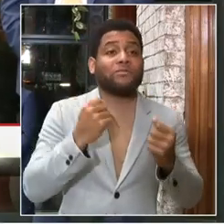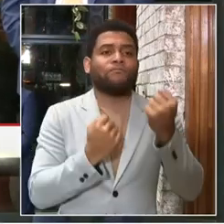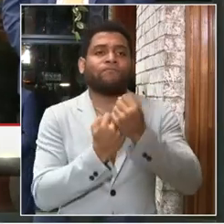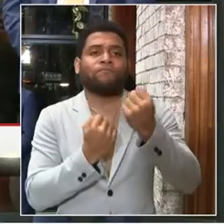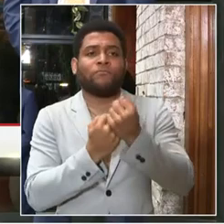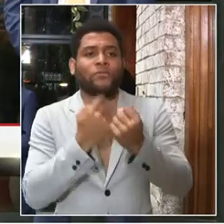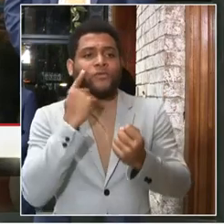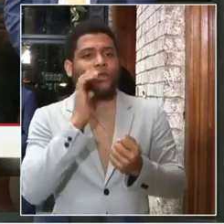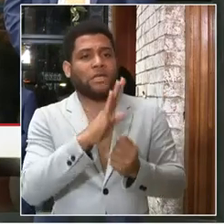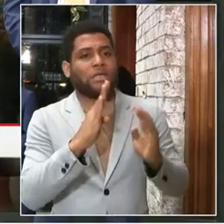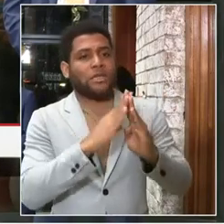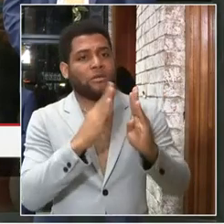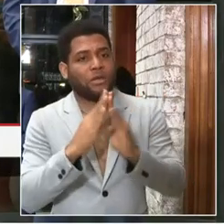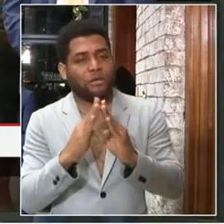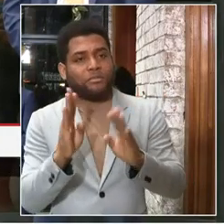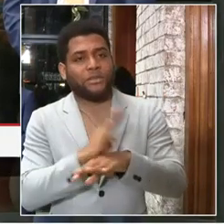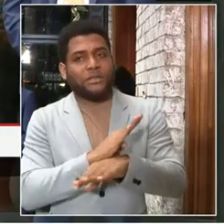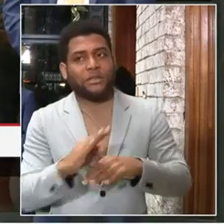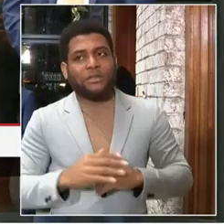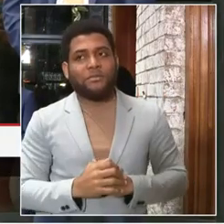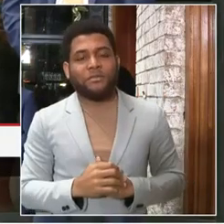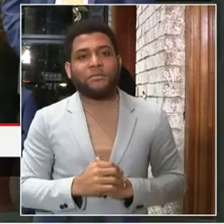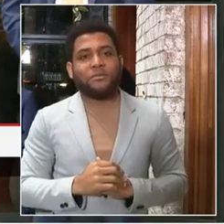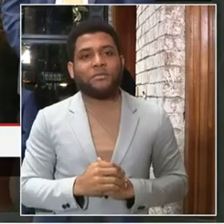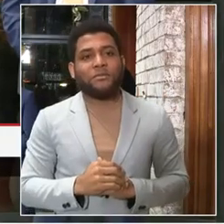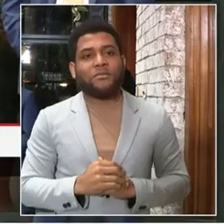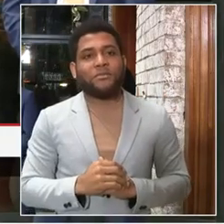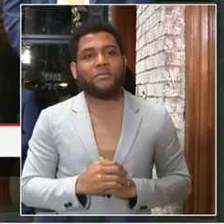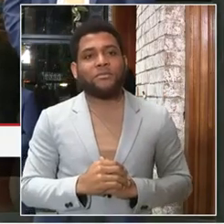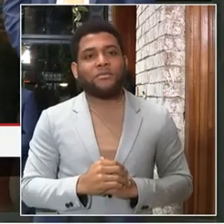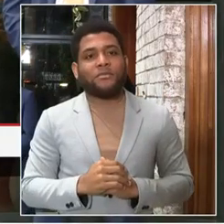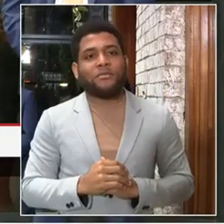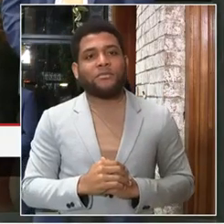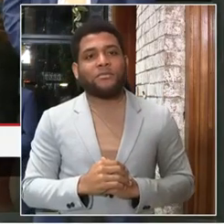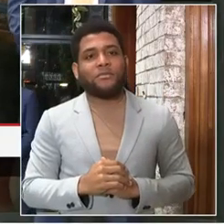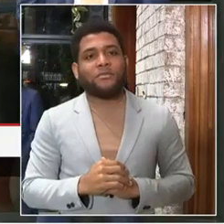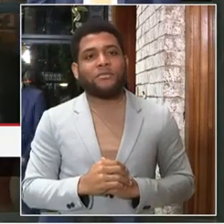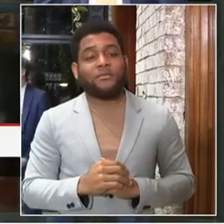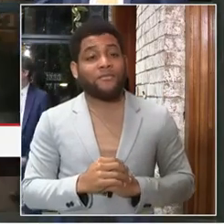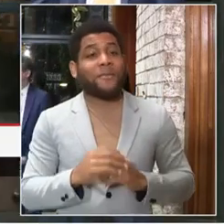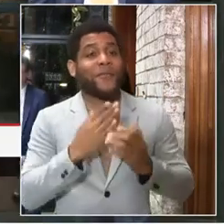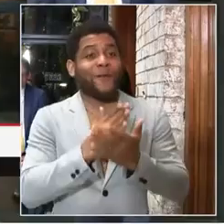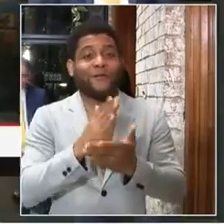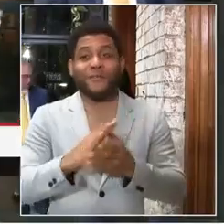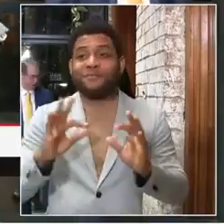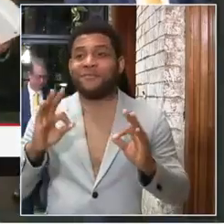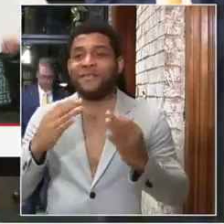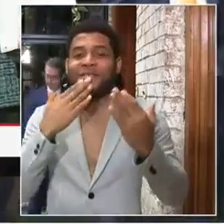downtown businesses. All right. Thank you, everybody.